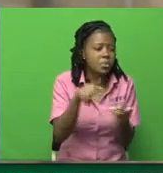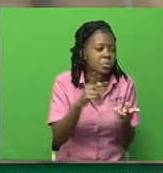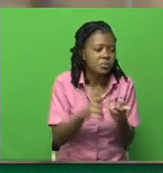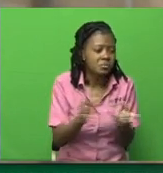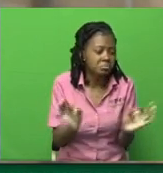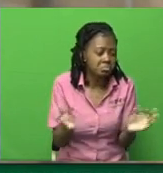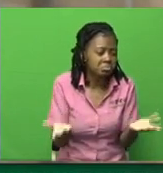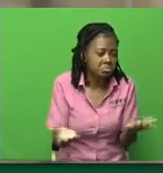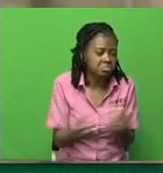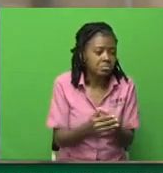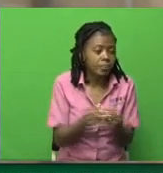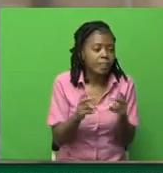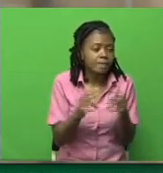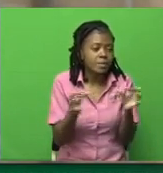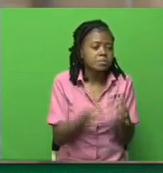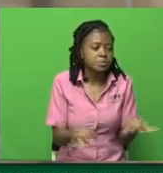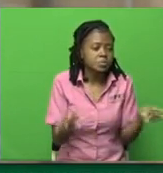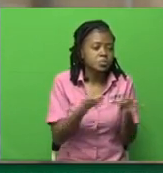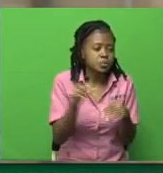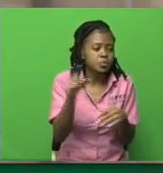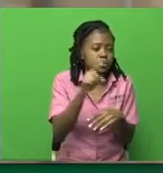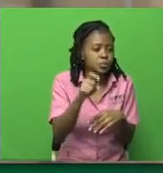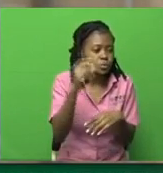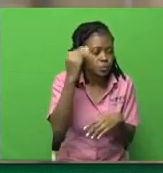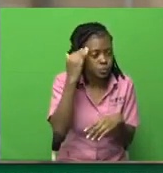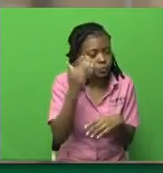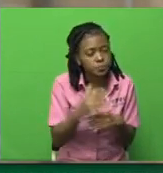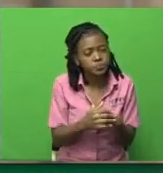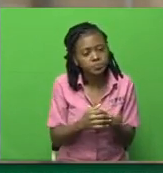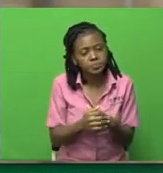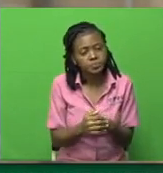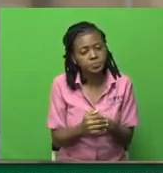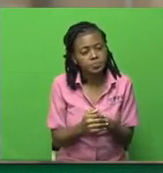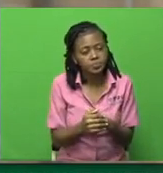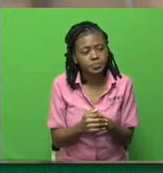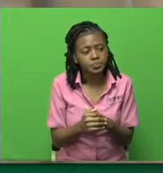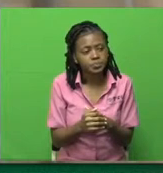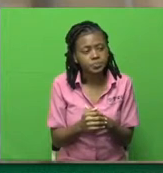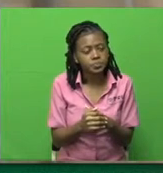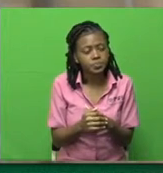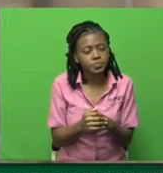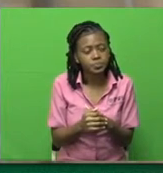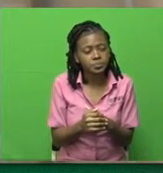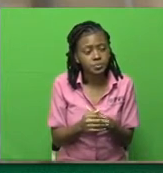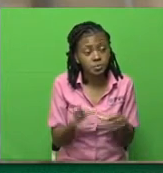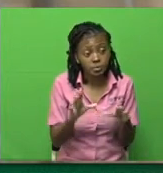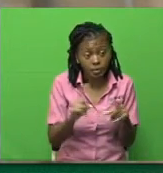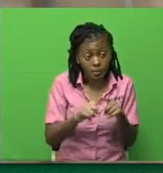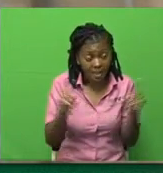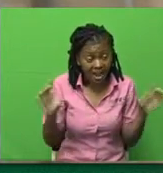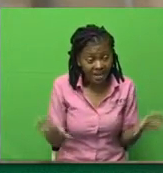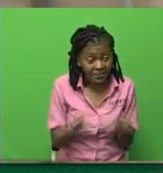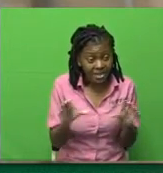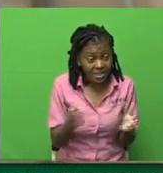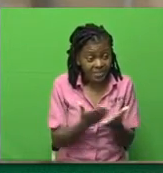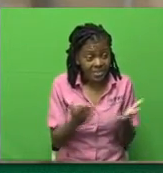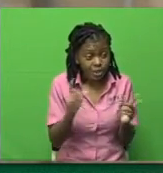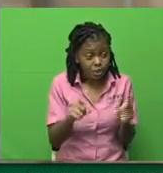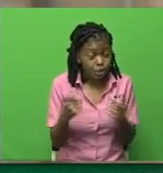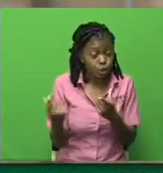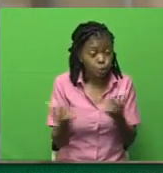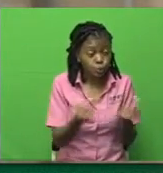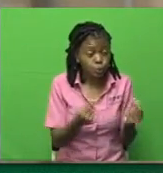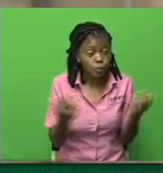but Madam speaker some of the action item mentioned in that report speaks to the completion of the